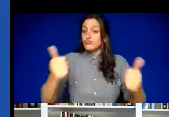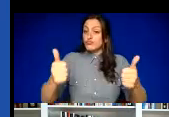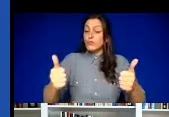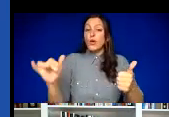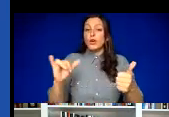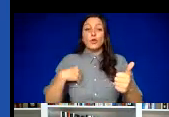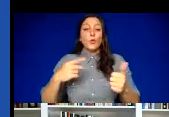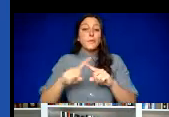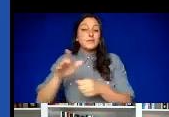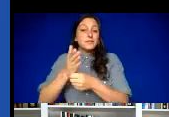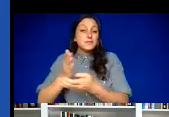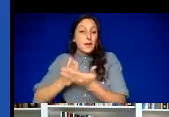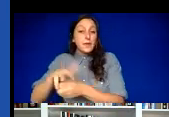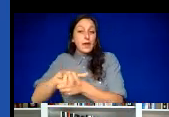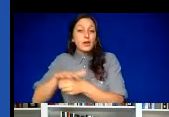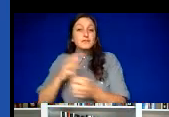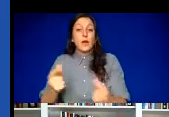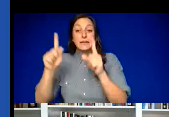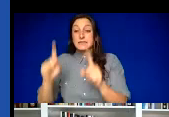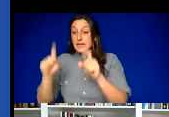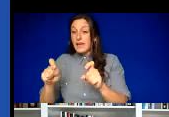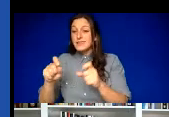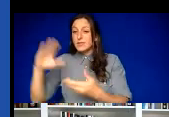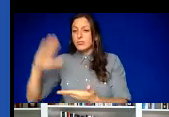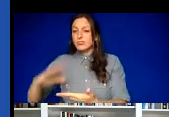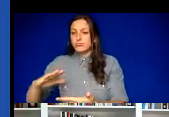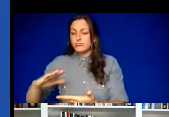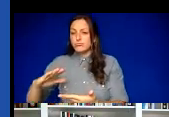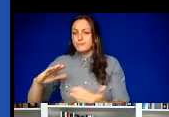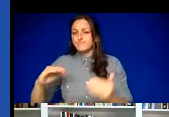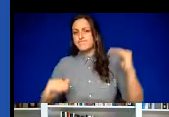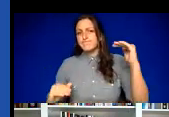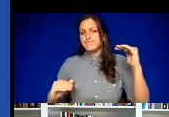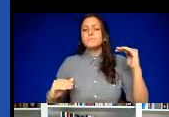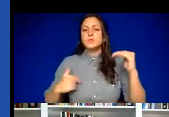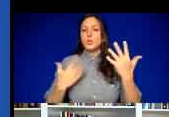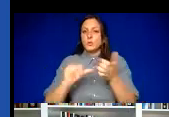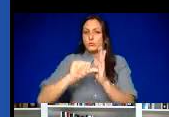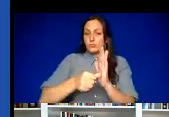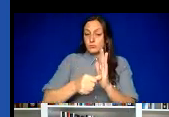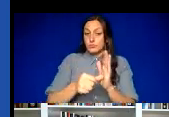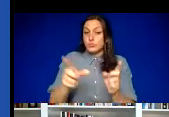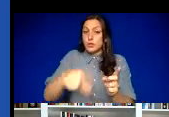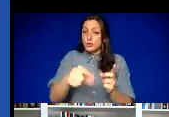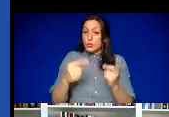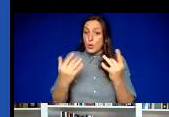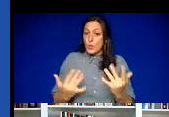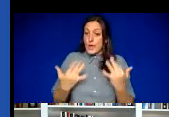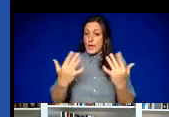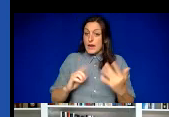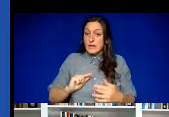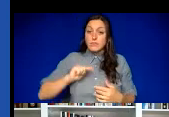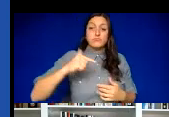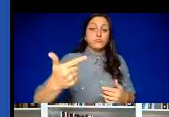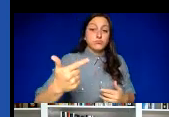go down. And we really want to reinforce the message today that, you know, as people are waiting their turn